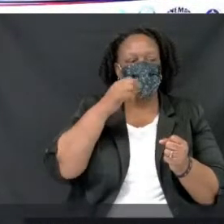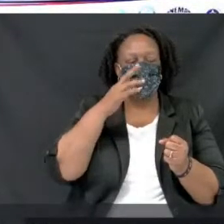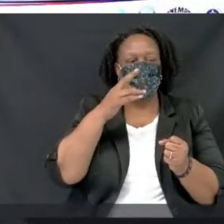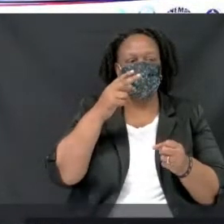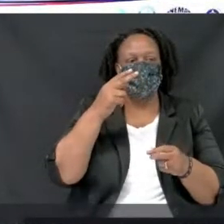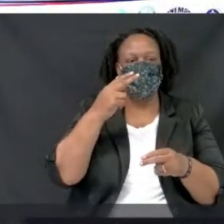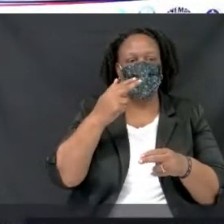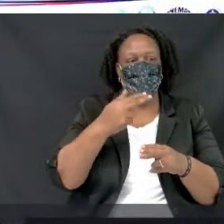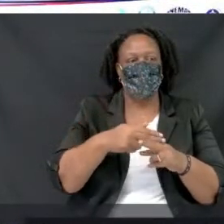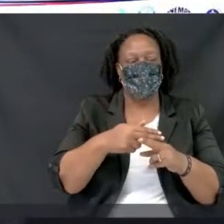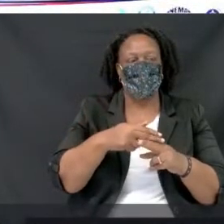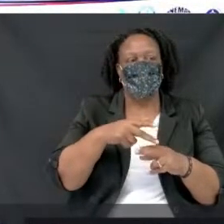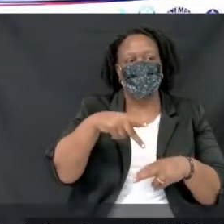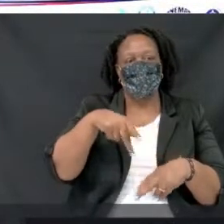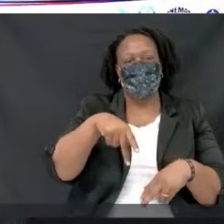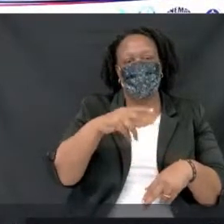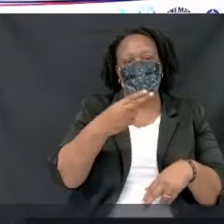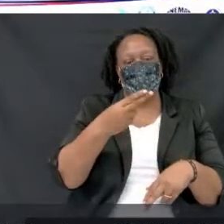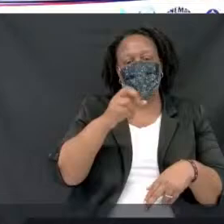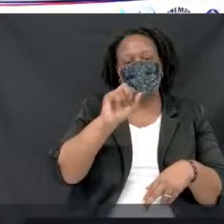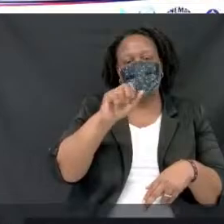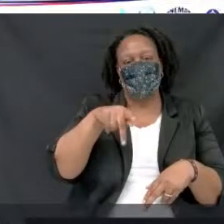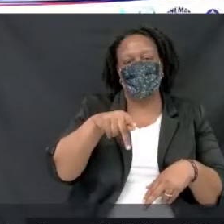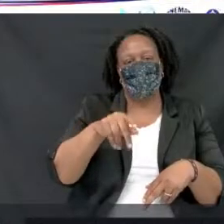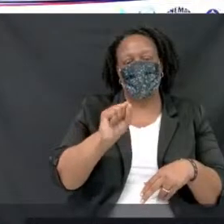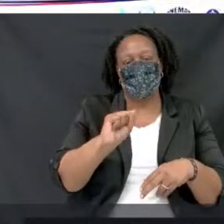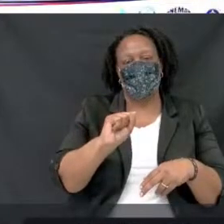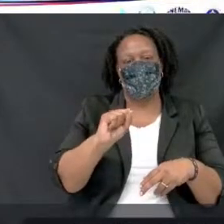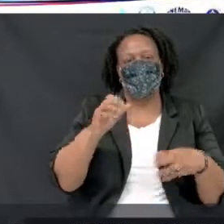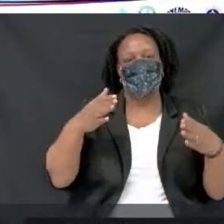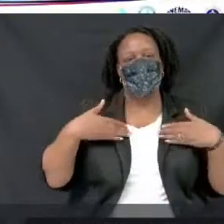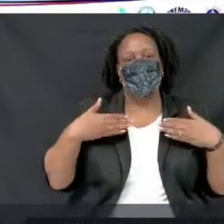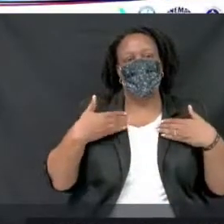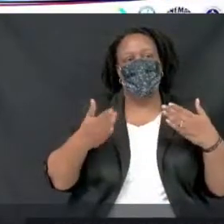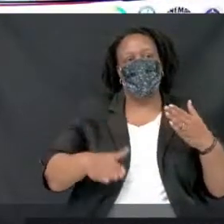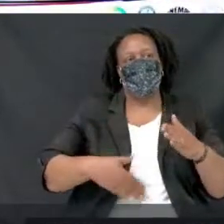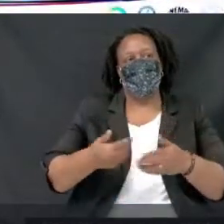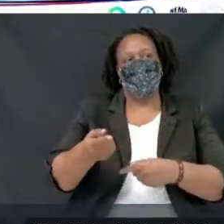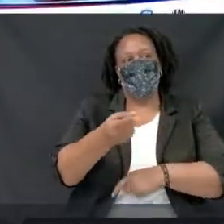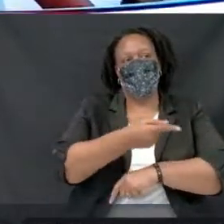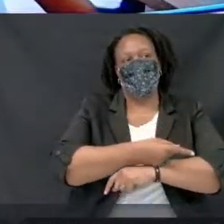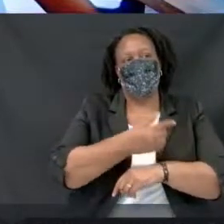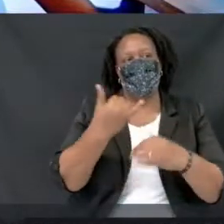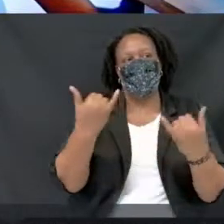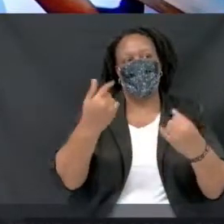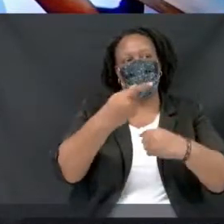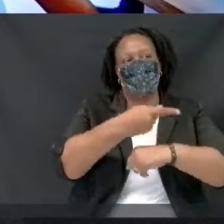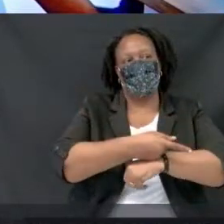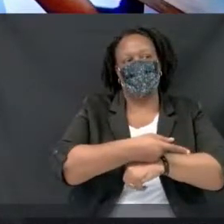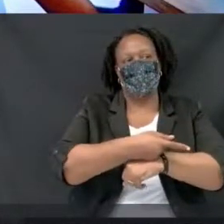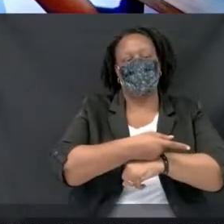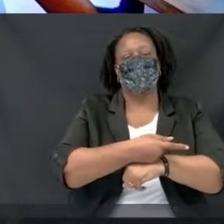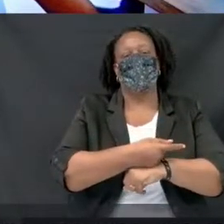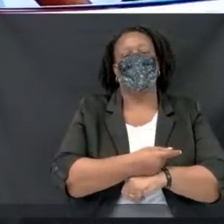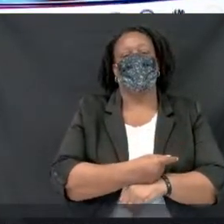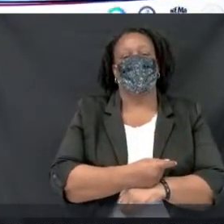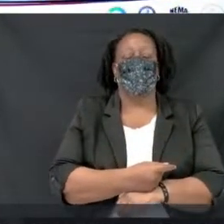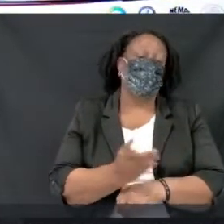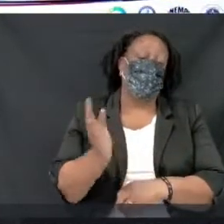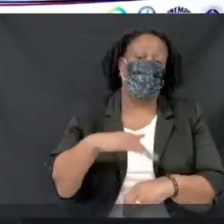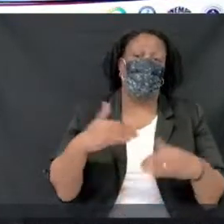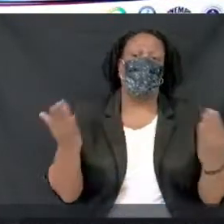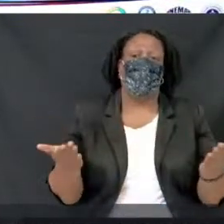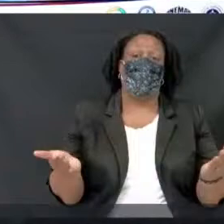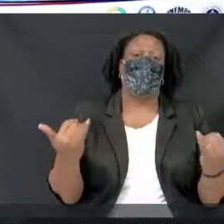ask the nation to join me in wishing her happy birthday today, and she has chosen to be here with us